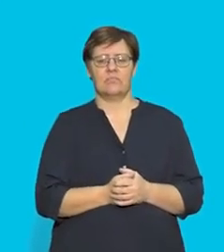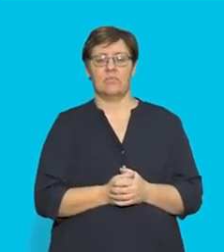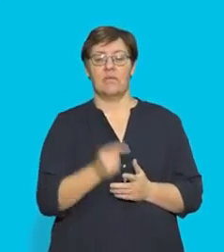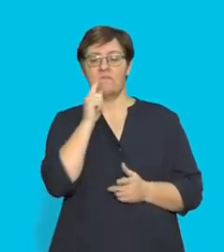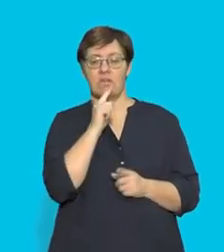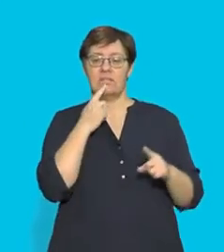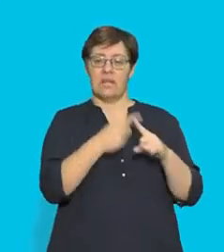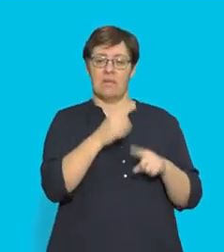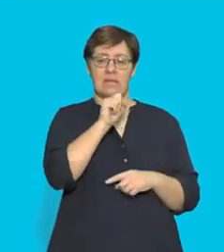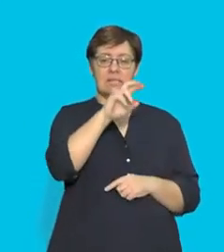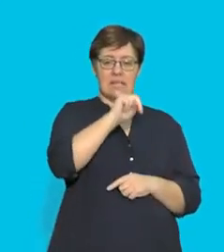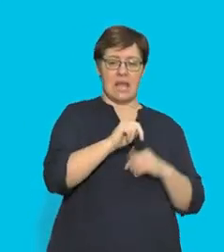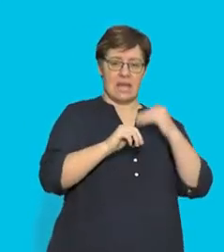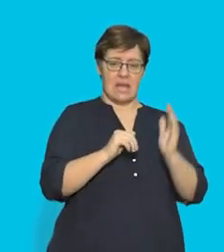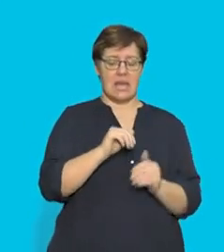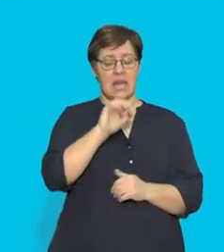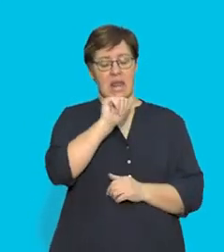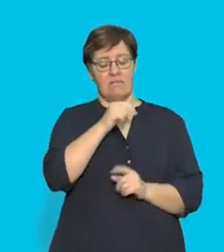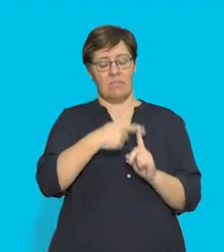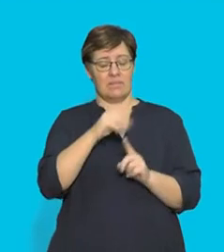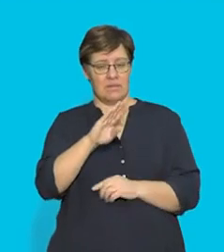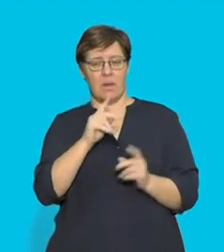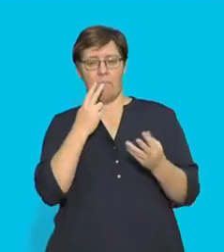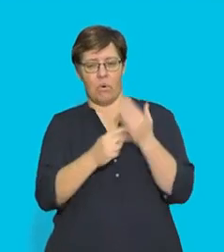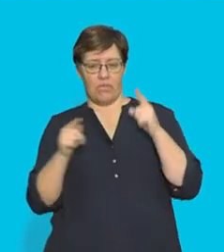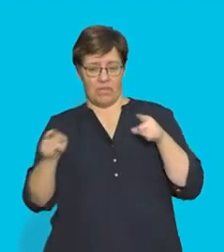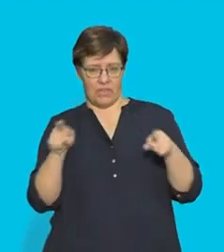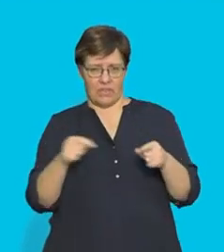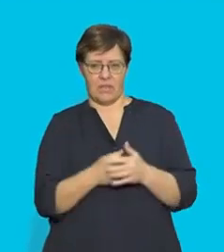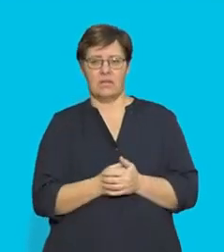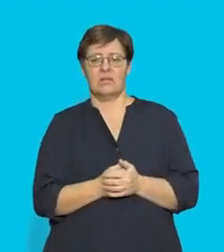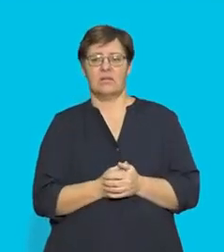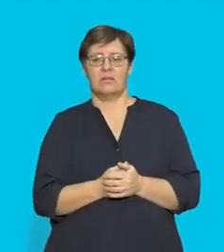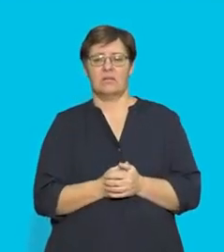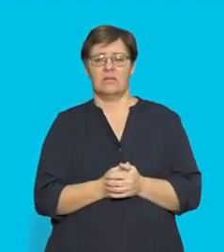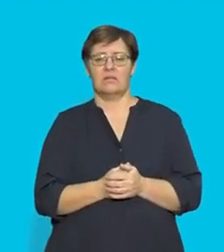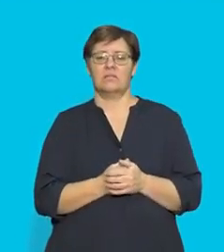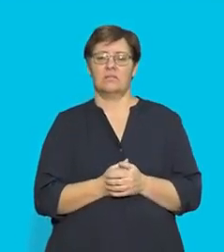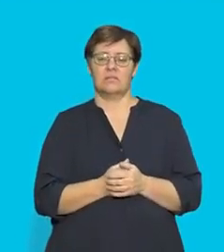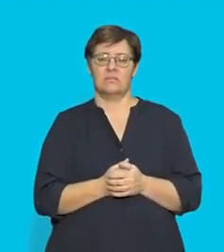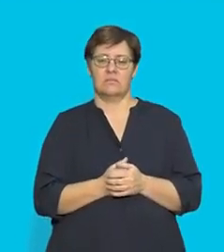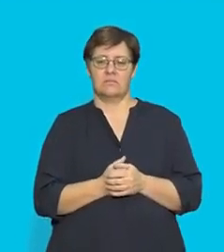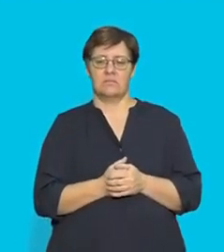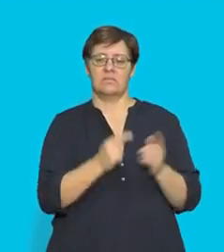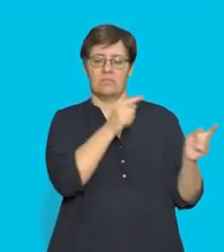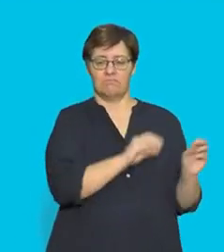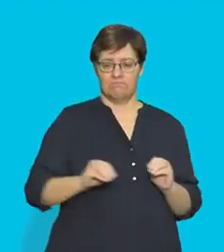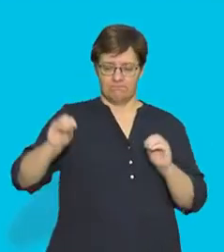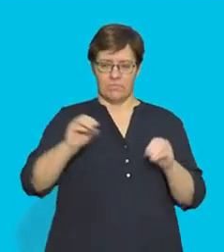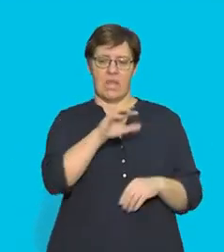first multiply by sine of alpha on both sides, alpha plus beta, and there we go, we've multiplied the right-hand side by sine of alpha